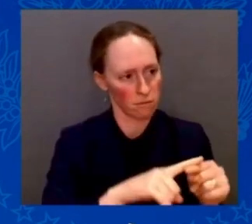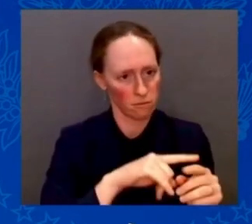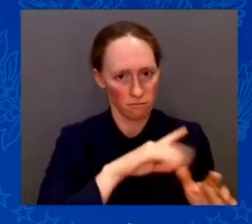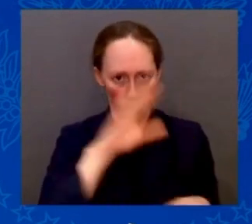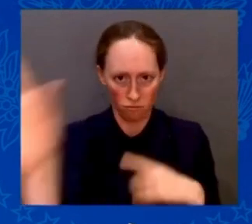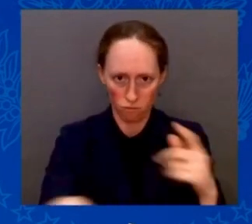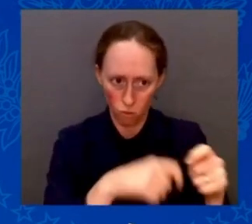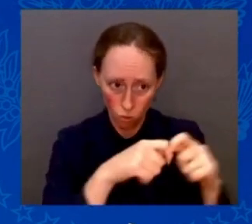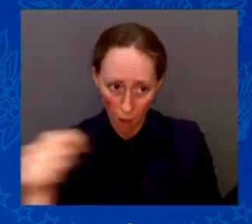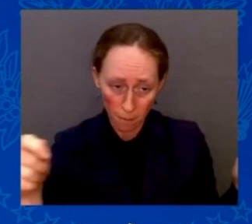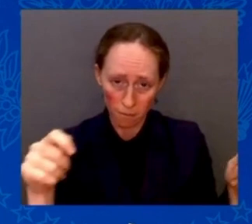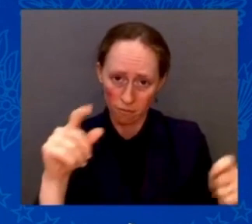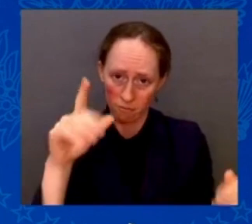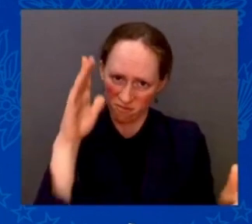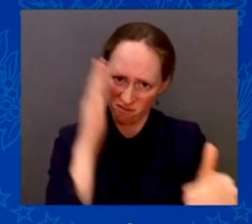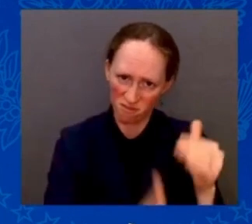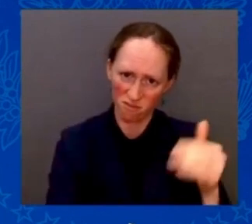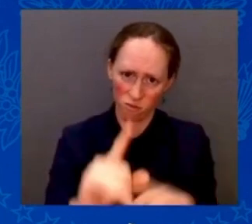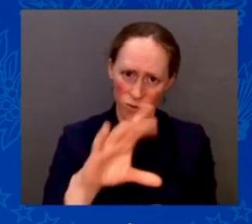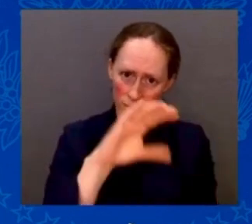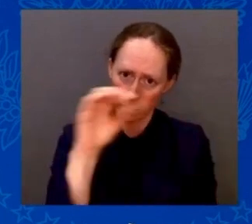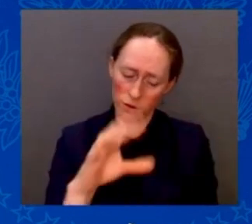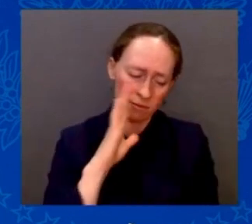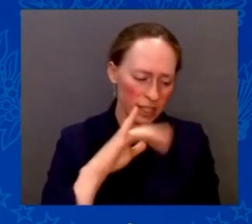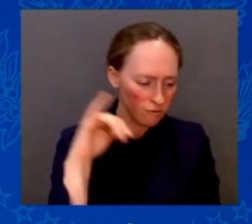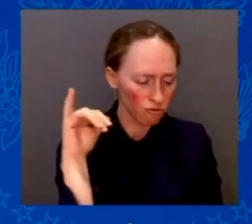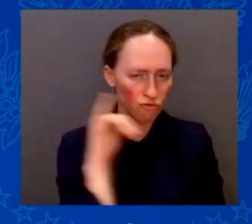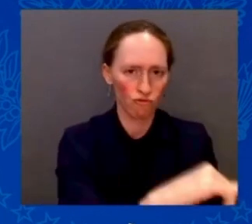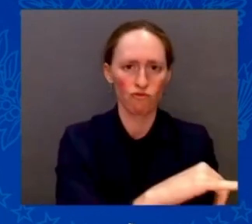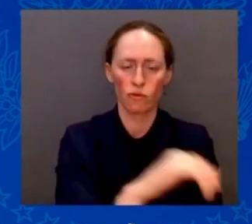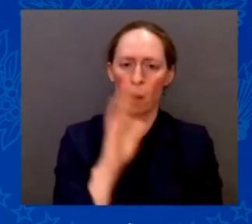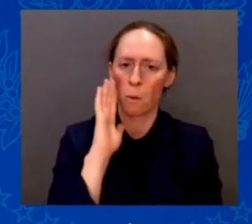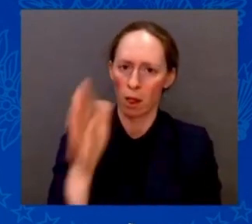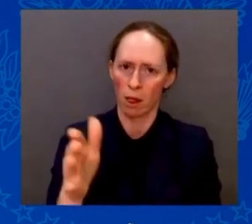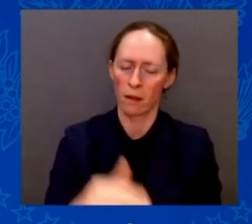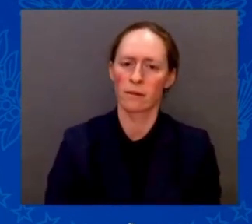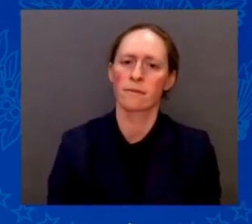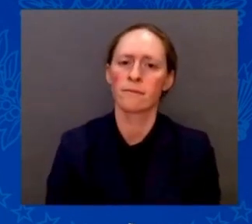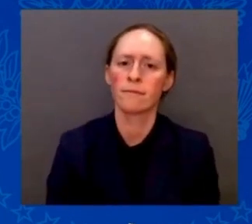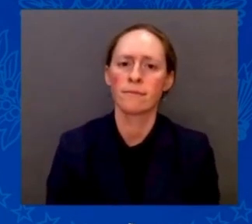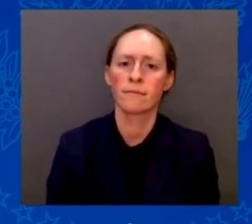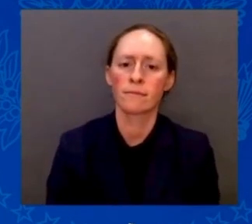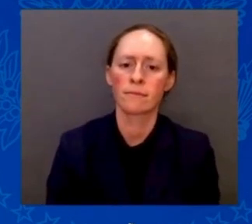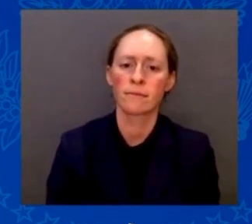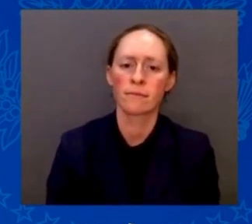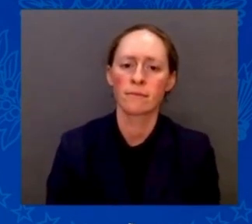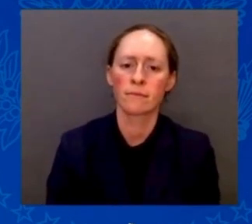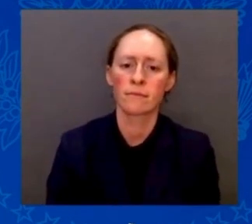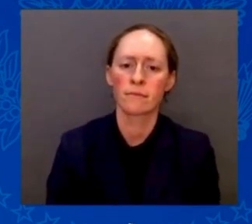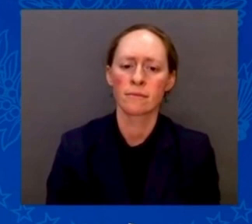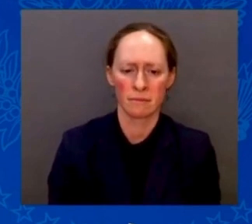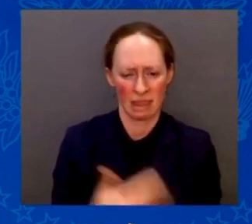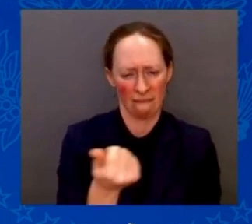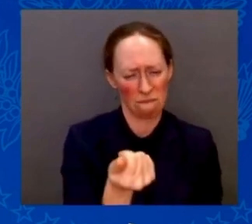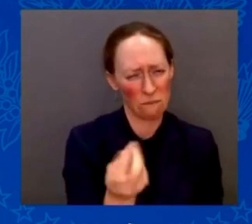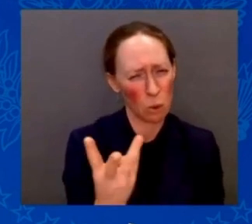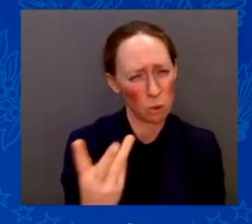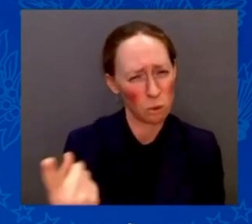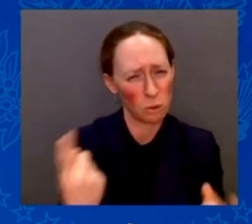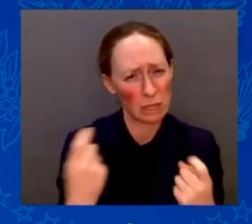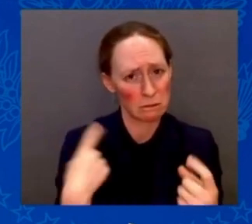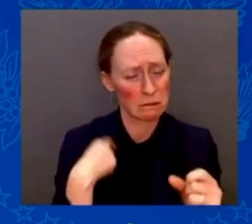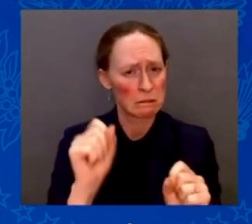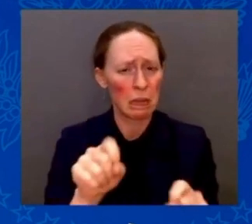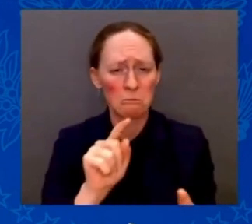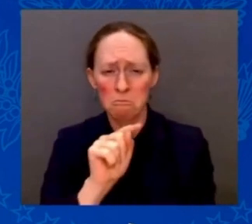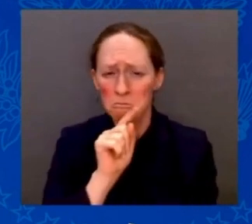it takes. I know there's a lot of questions you probably have. I'll take a few, but I have a cabinet meeting coming up right away. Yes. Mr. President,